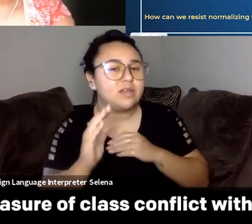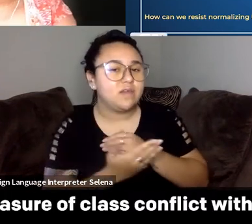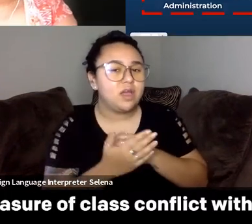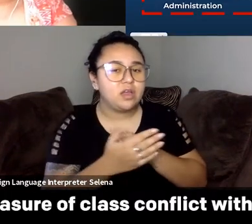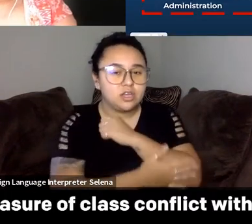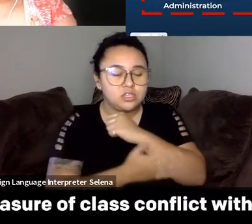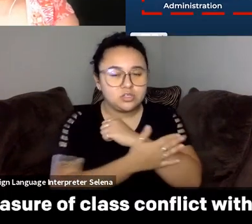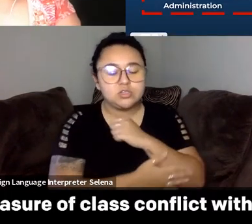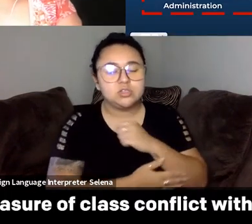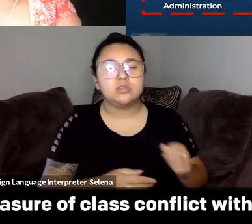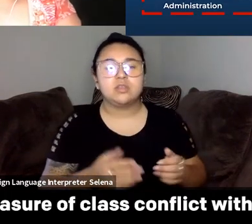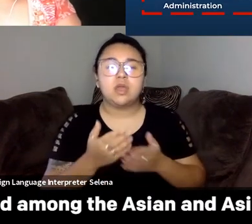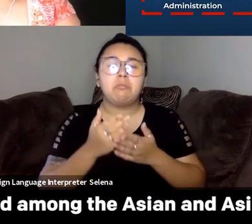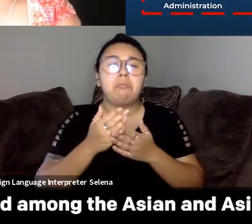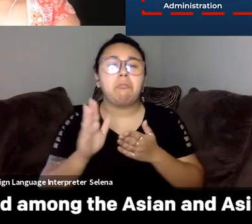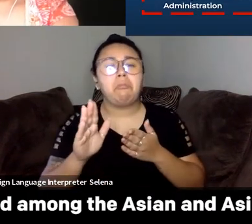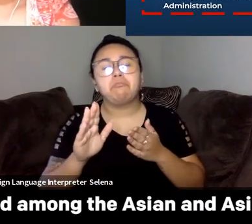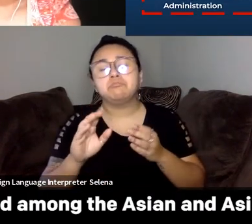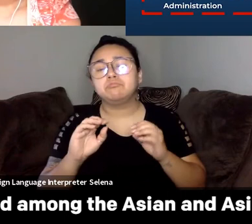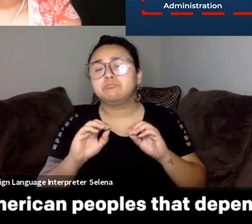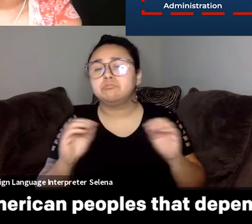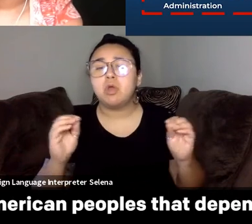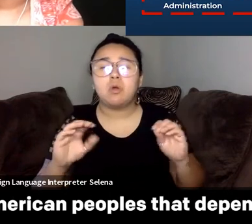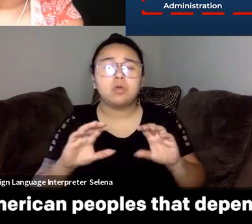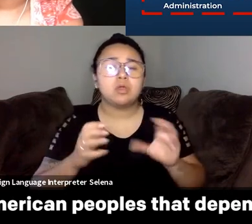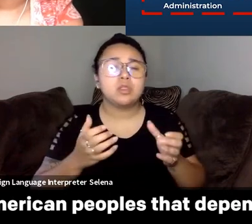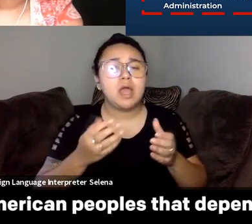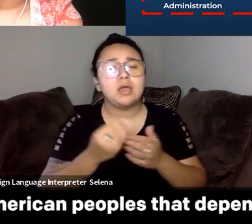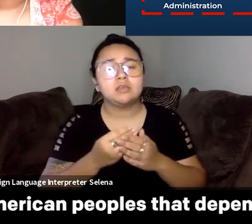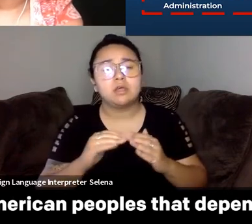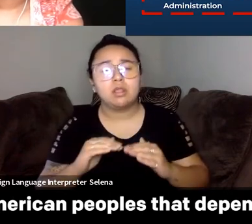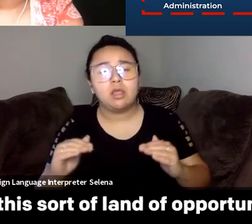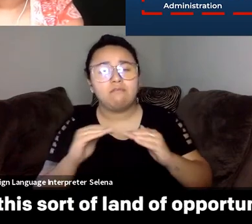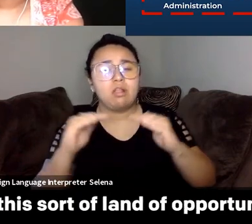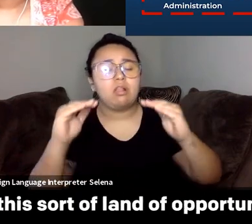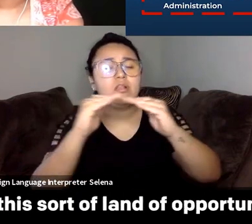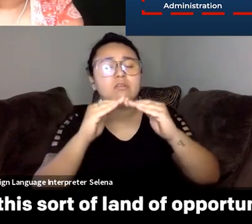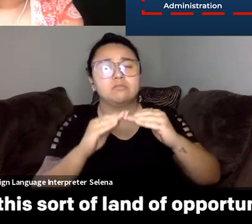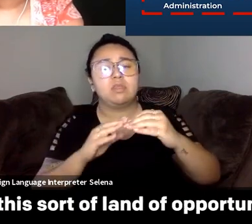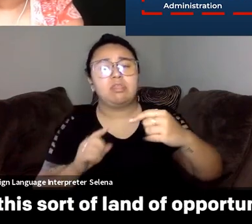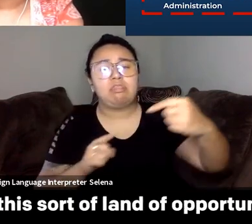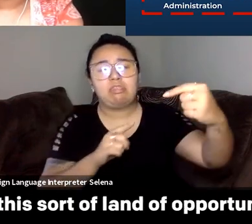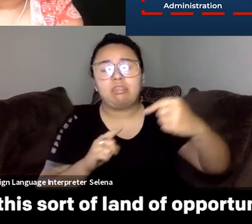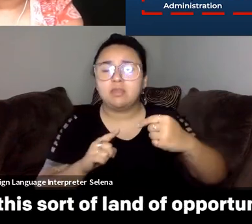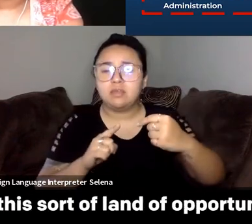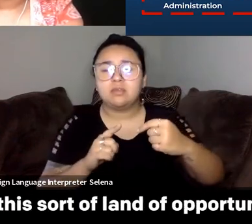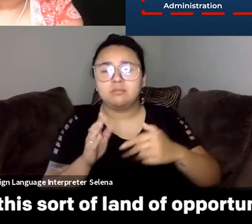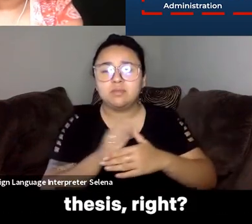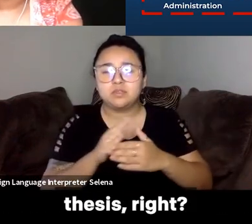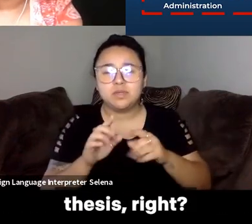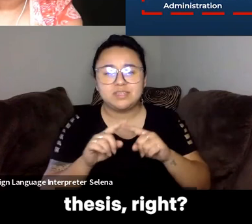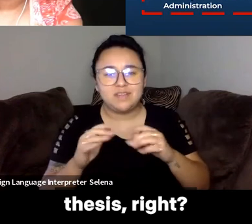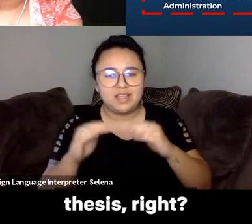erasure of class conflict within and among Asian and Asian American peoples that depends on this sort of land of